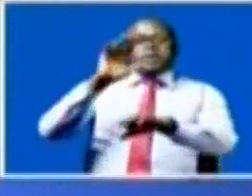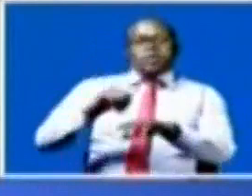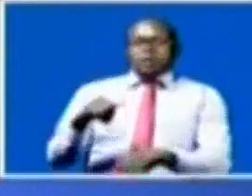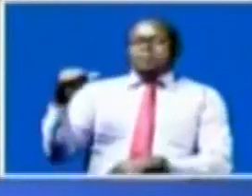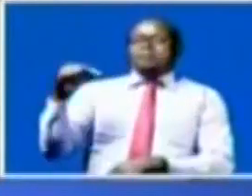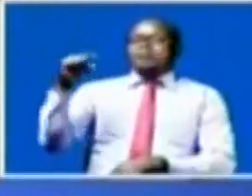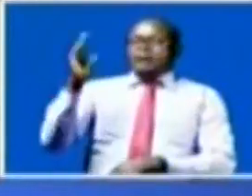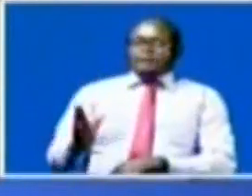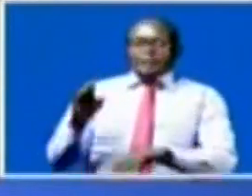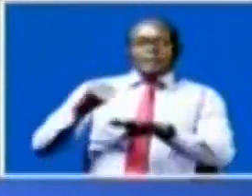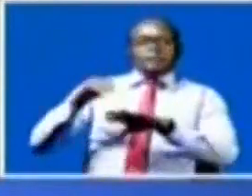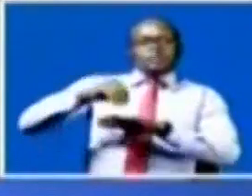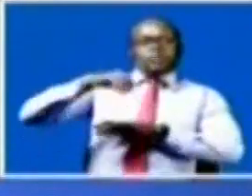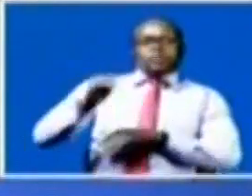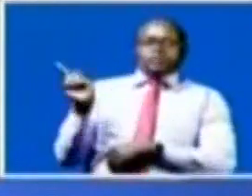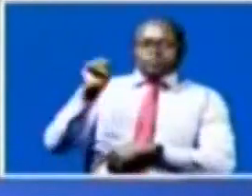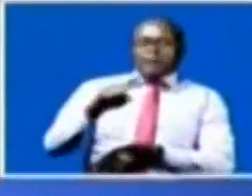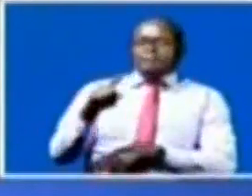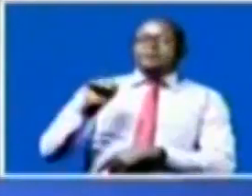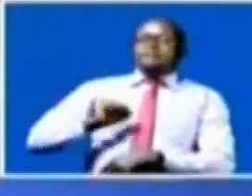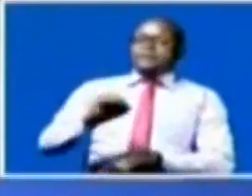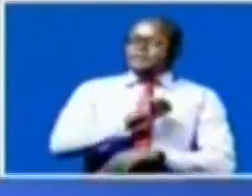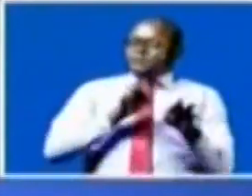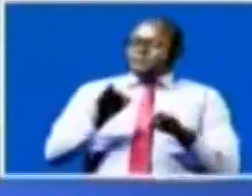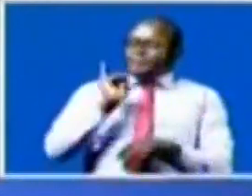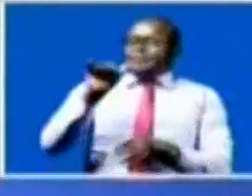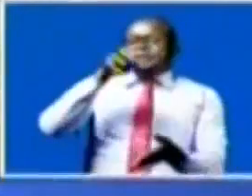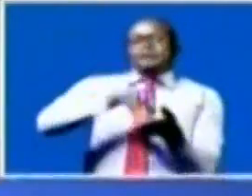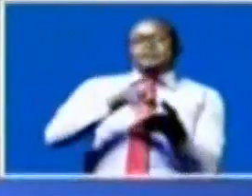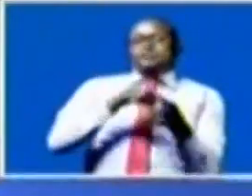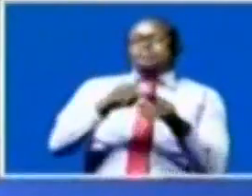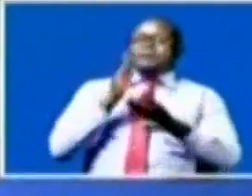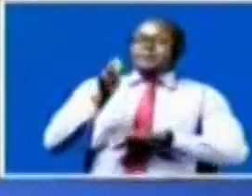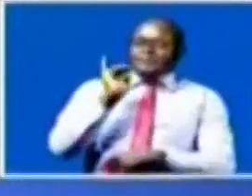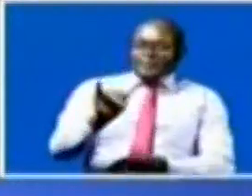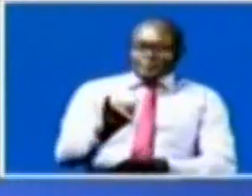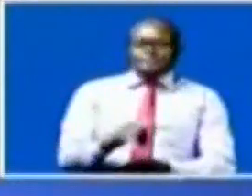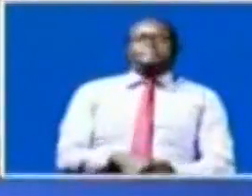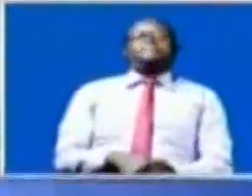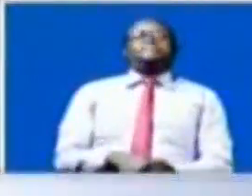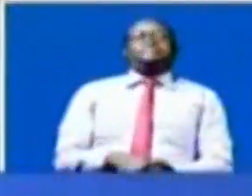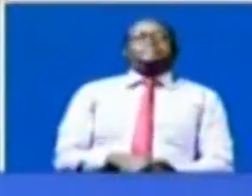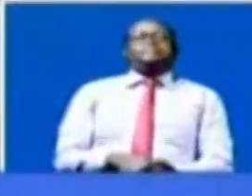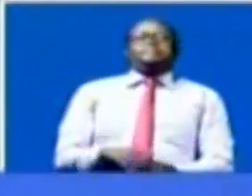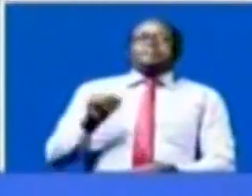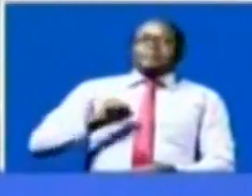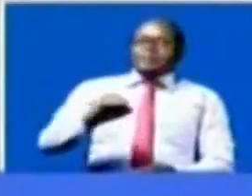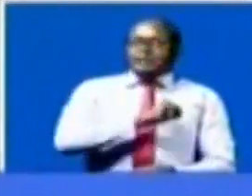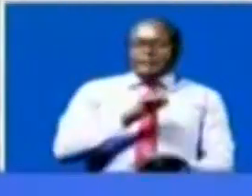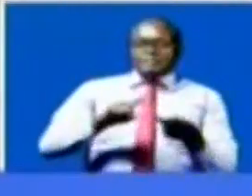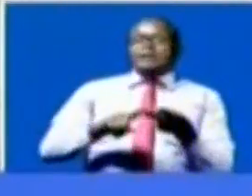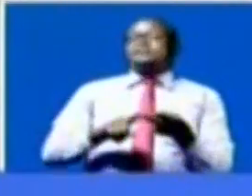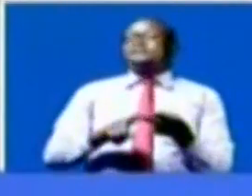come before the Senate and explain that situation. But beyond just the arms of, you know, the Senate and the court